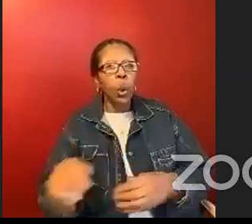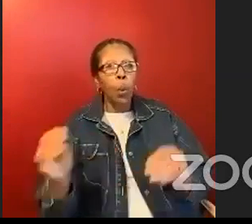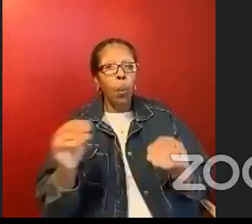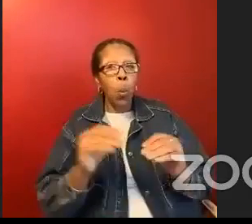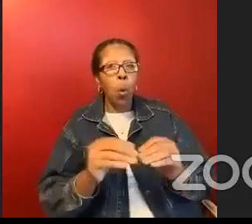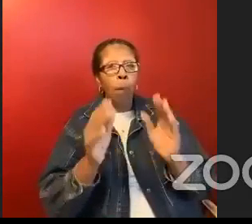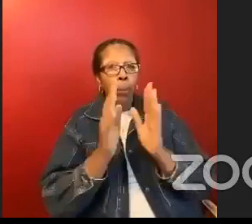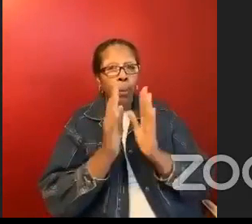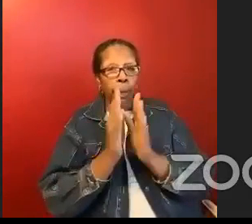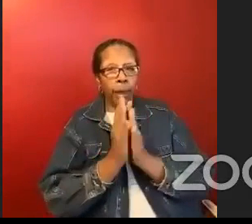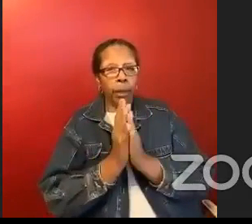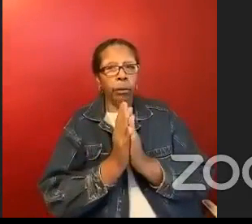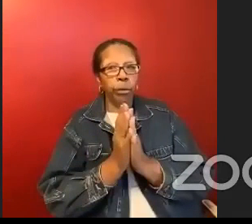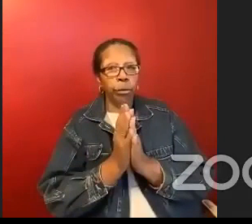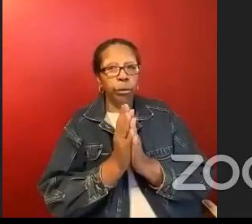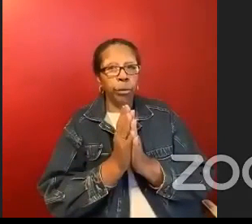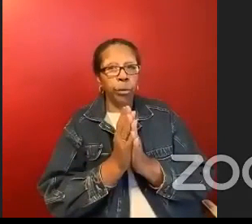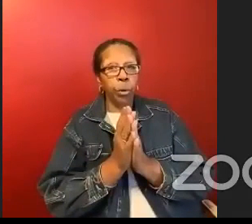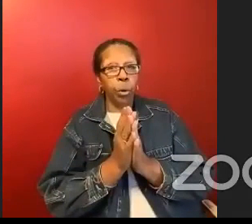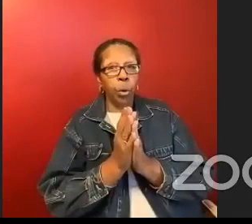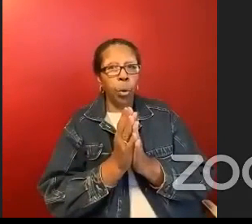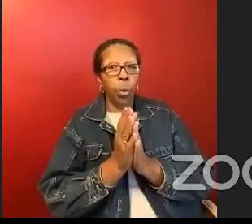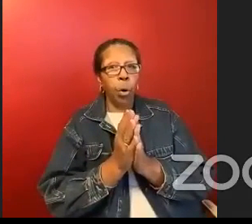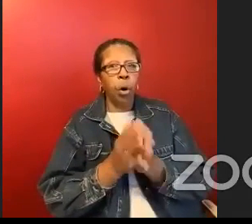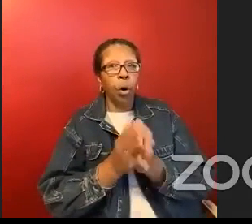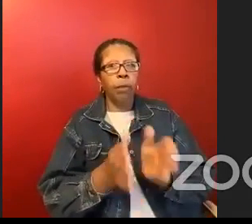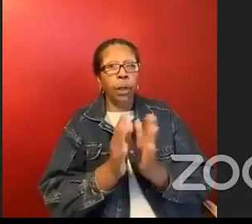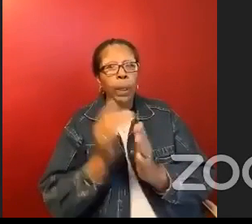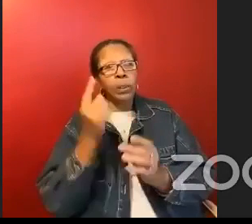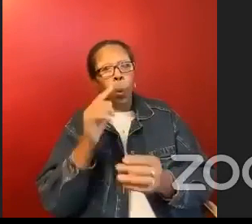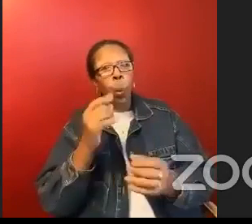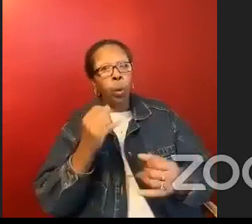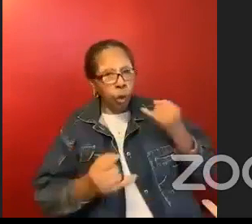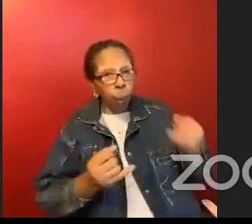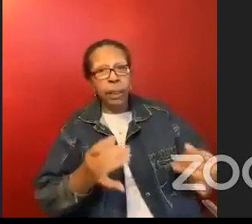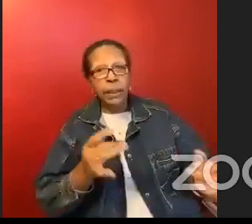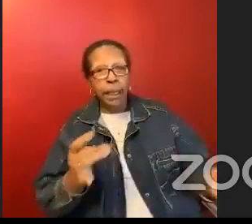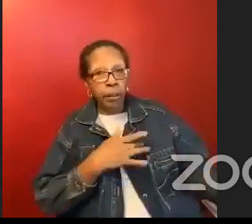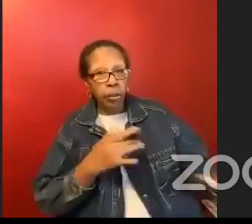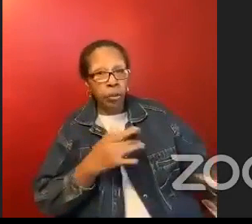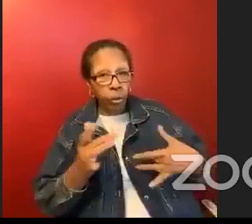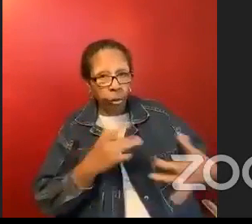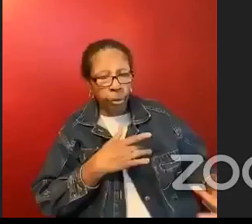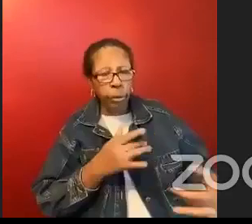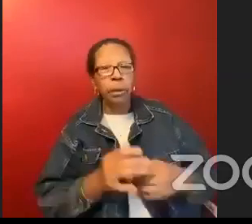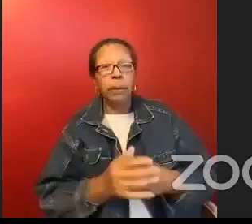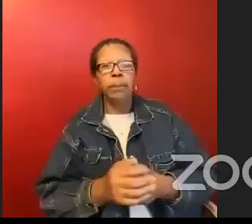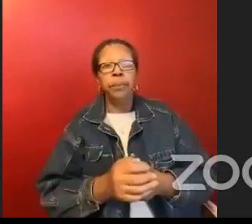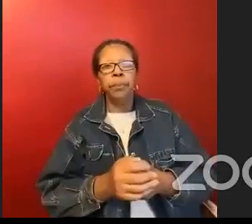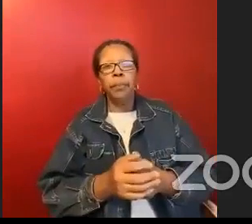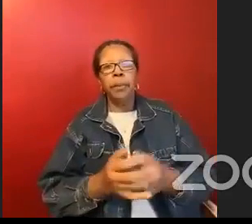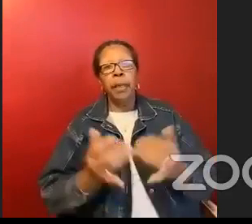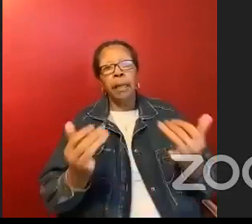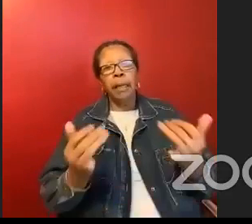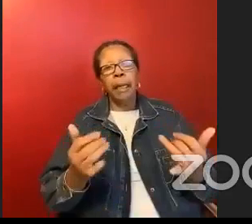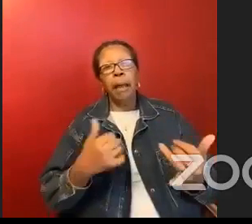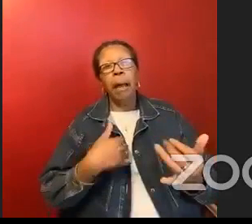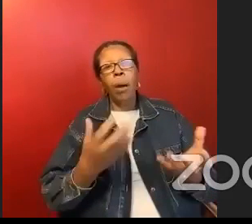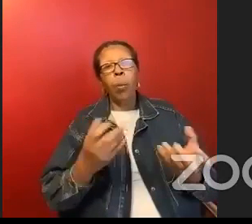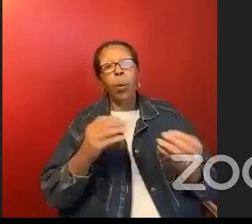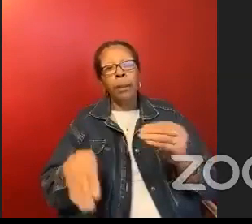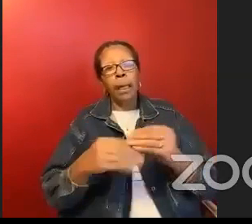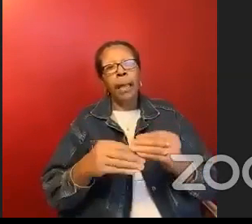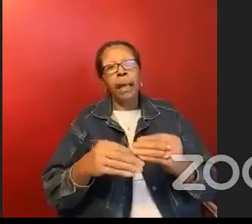prayers or prayer requests, joys, or concerns, I would like to add also my